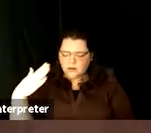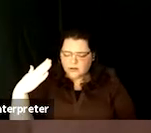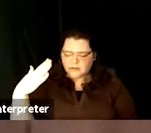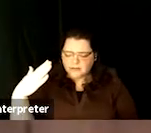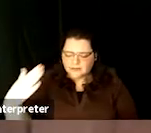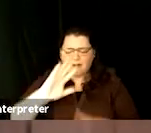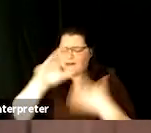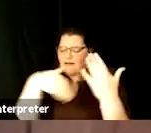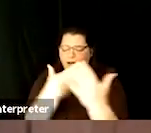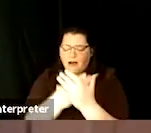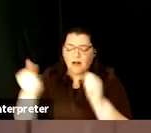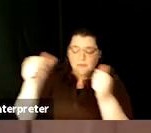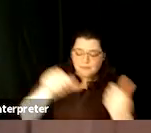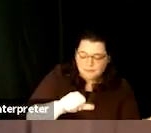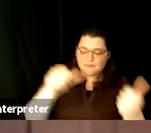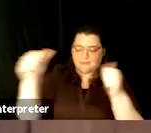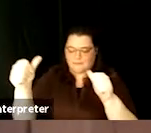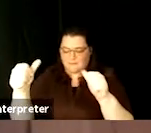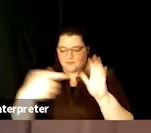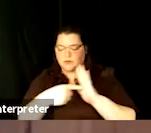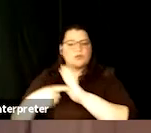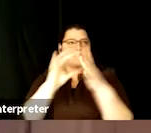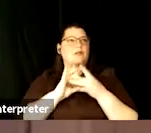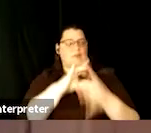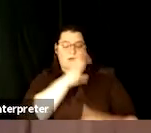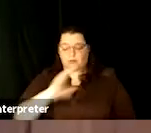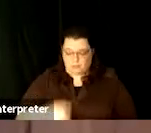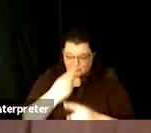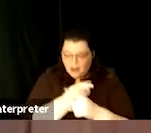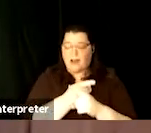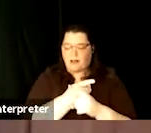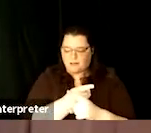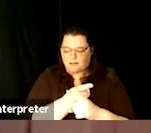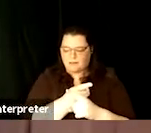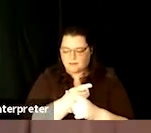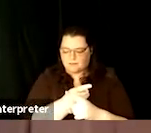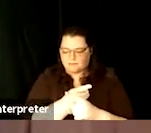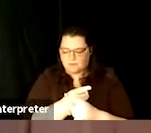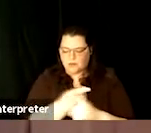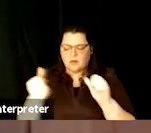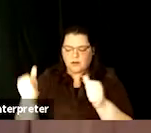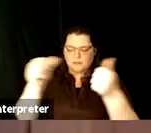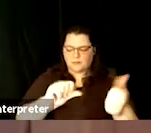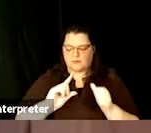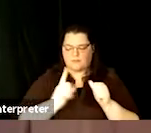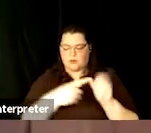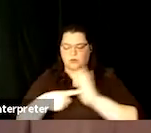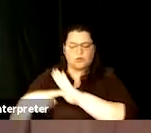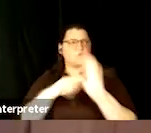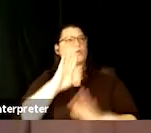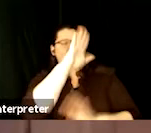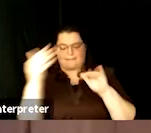Therefore, we have been buried with him by baptism into death, so that, just as Christ was raised from the dead by the glory